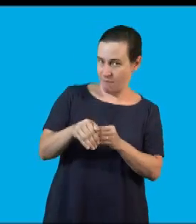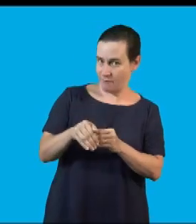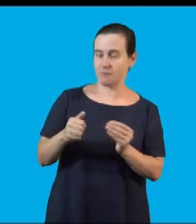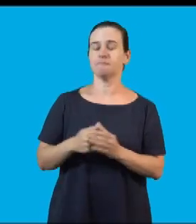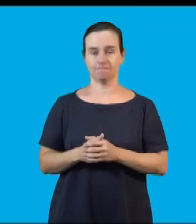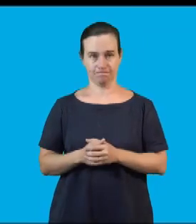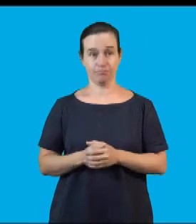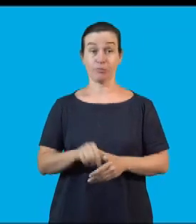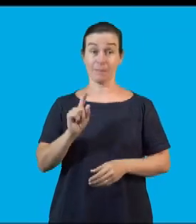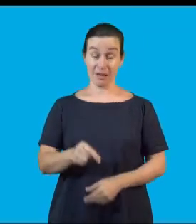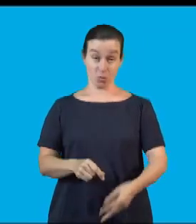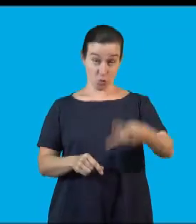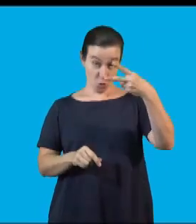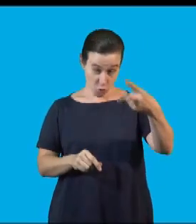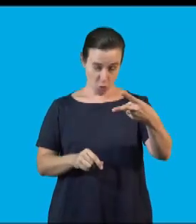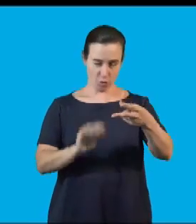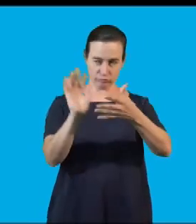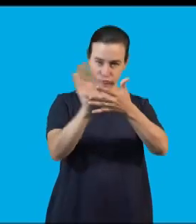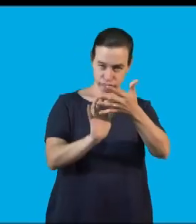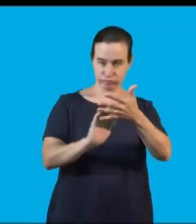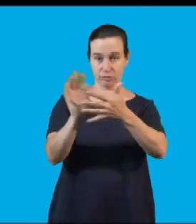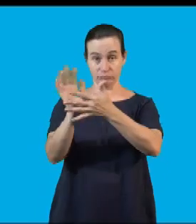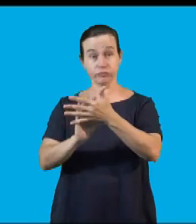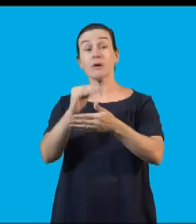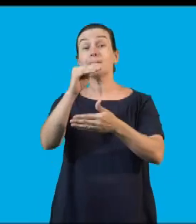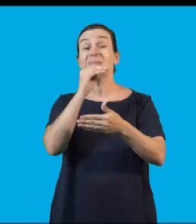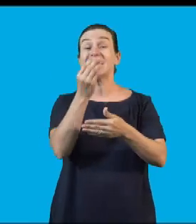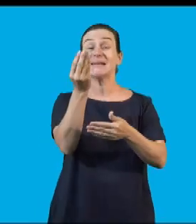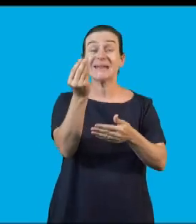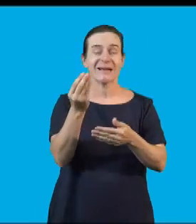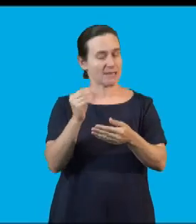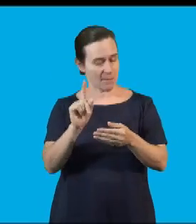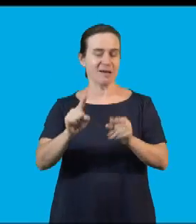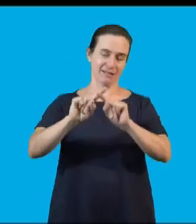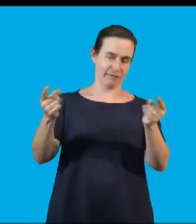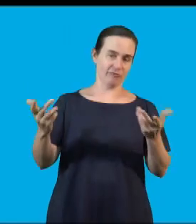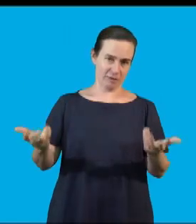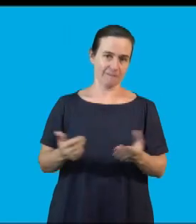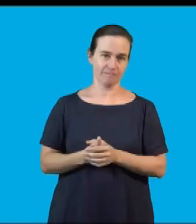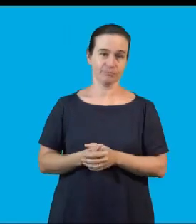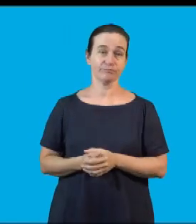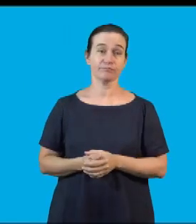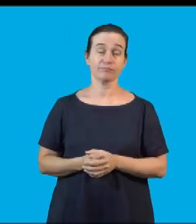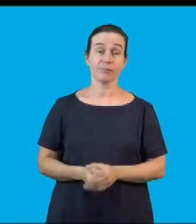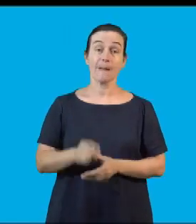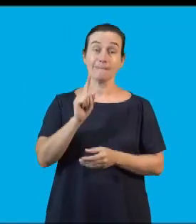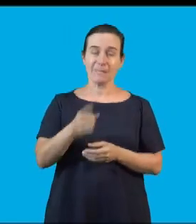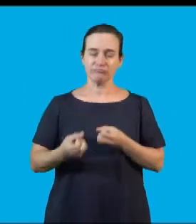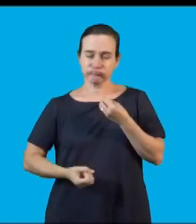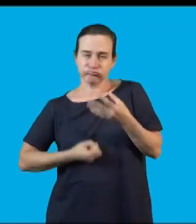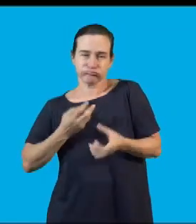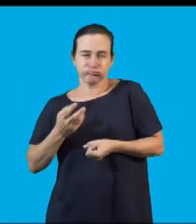family. There must be 2 diary entries with 2 different dates or times. The entries